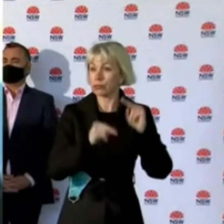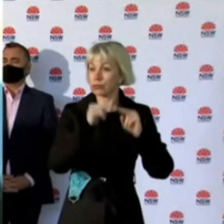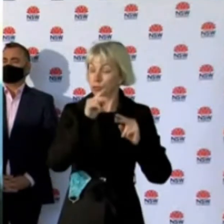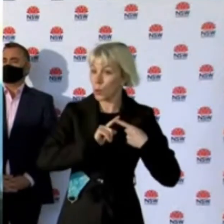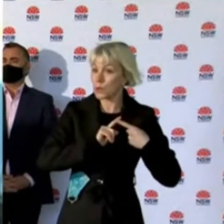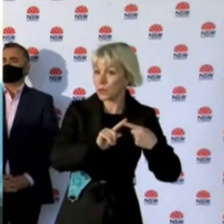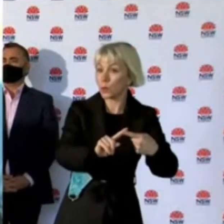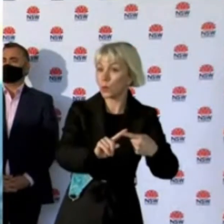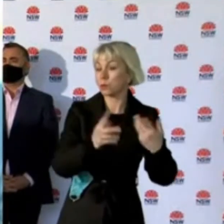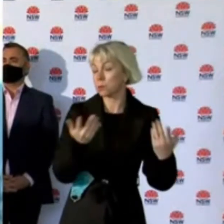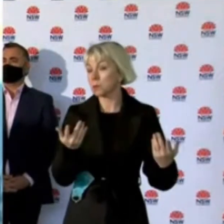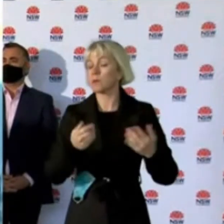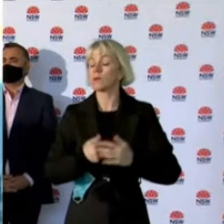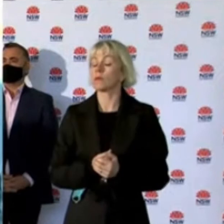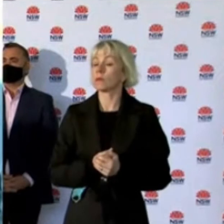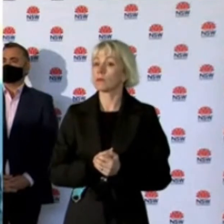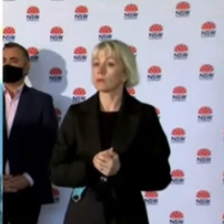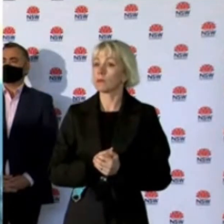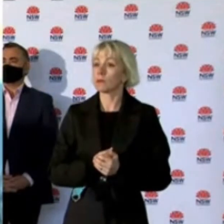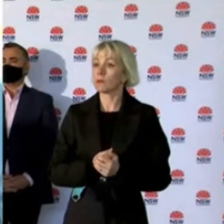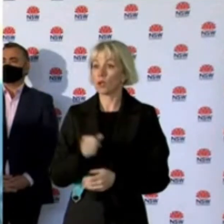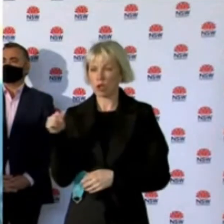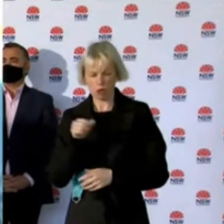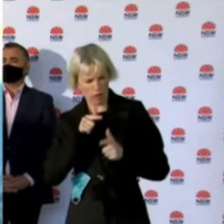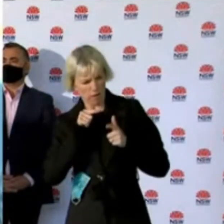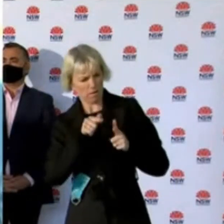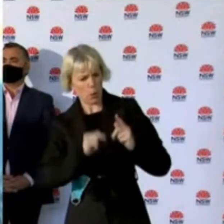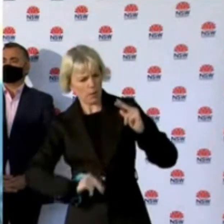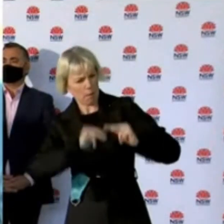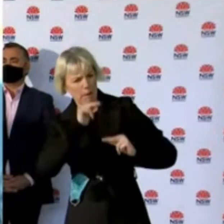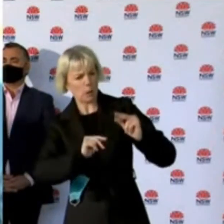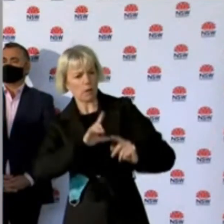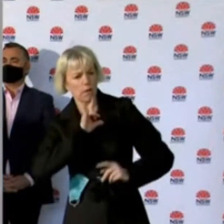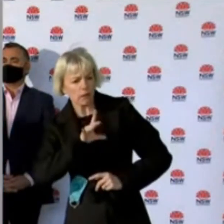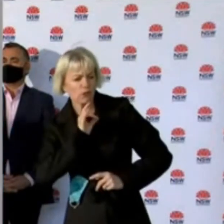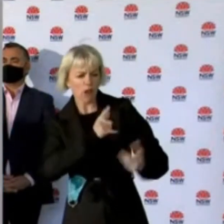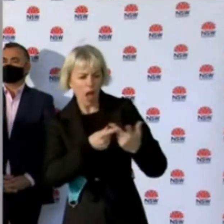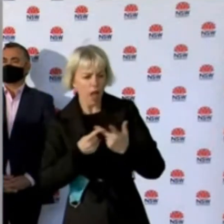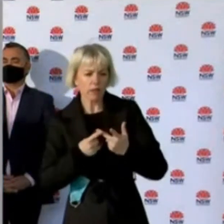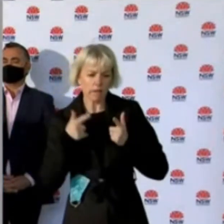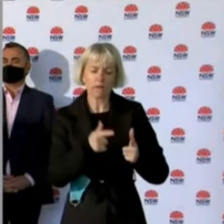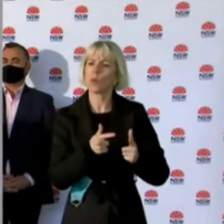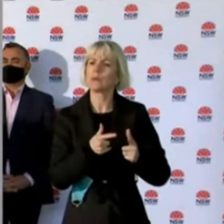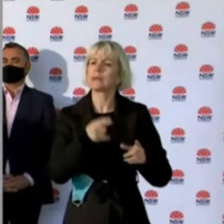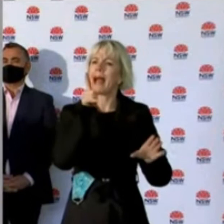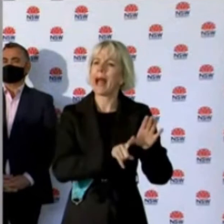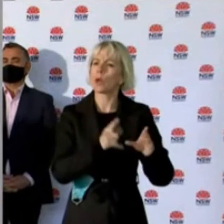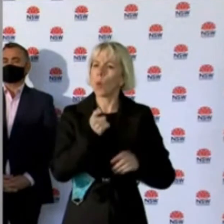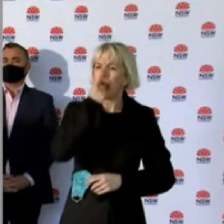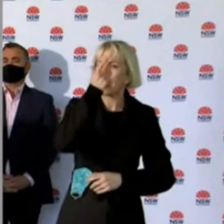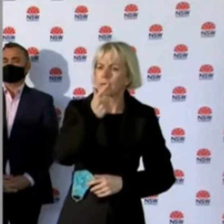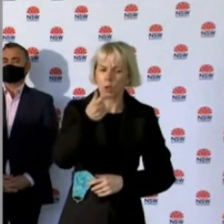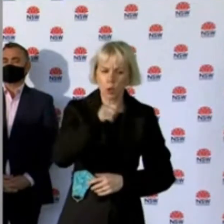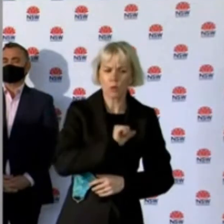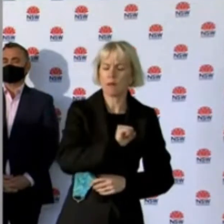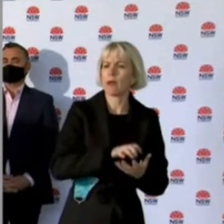construction workers should be forced to take annual leave right now? It's not exactly fair on them, is it? The government took the very, very difficult decision